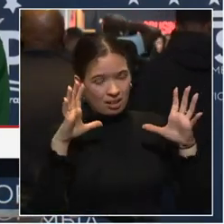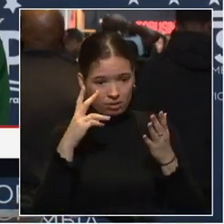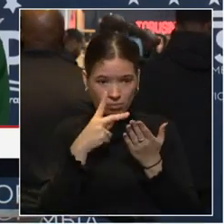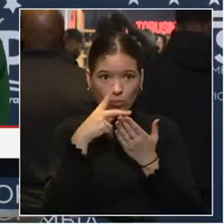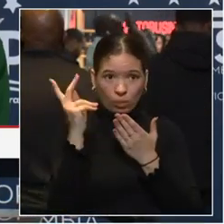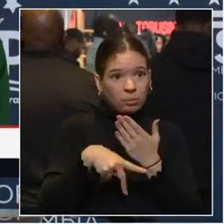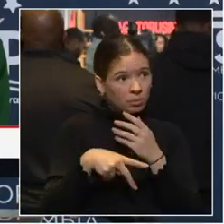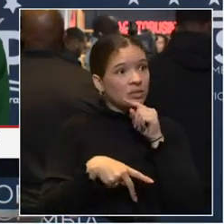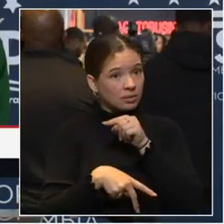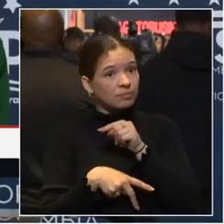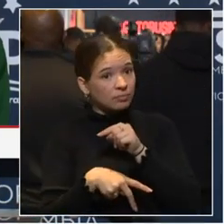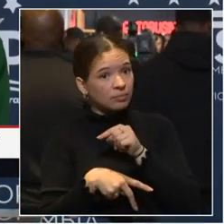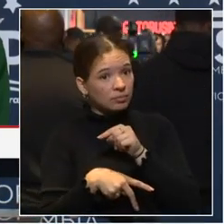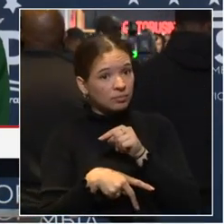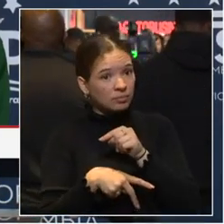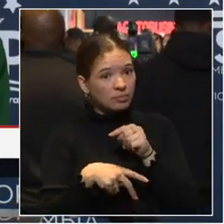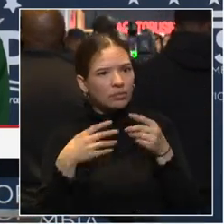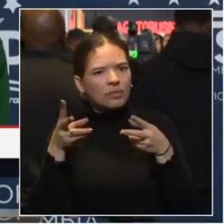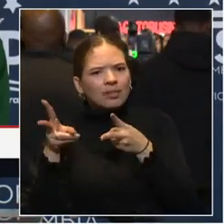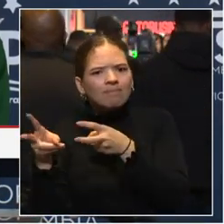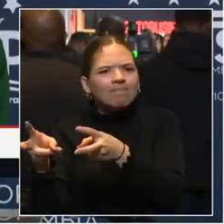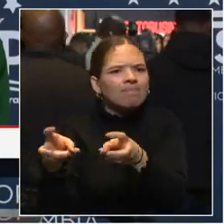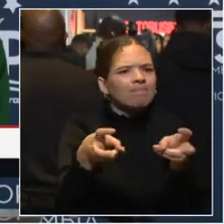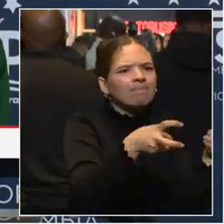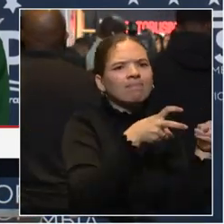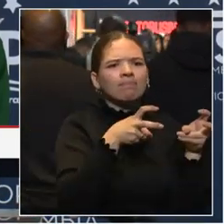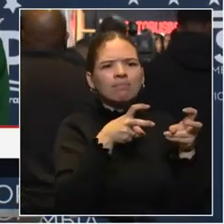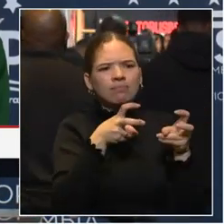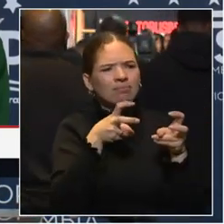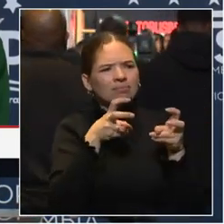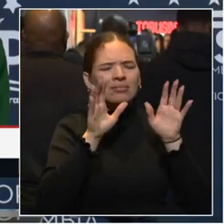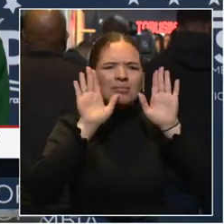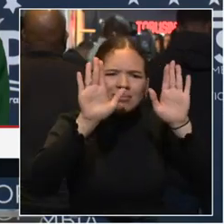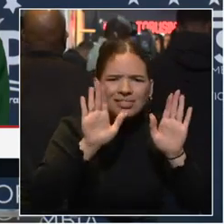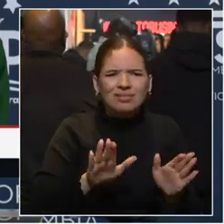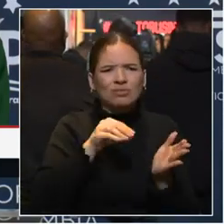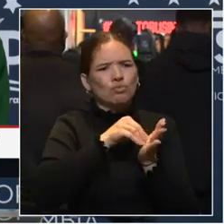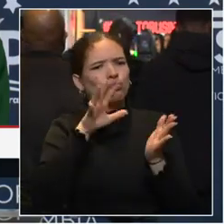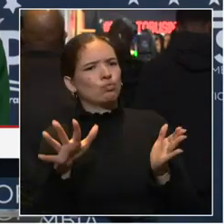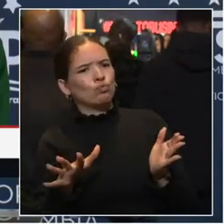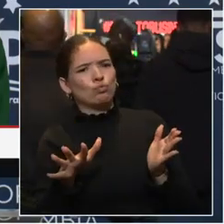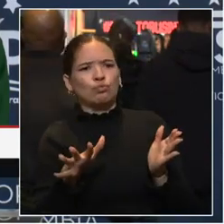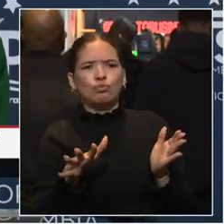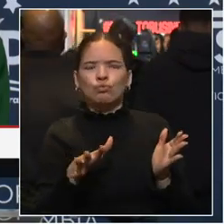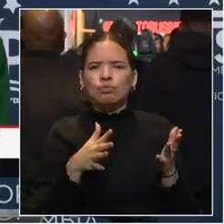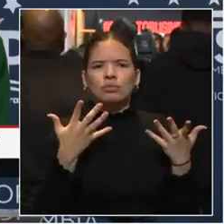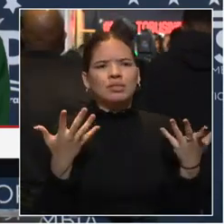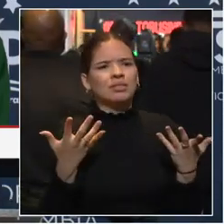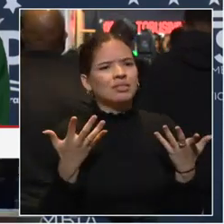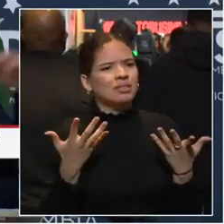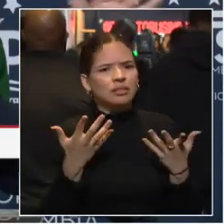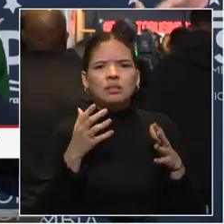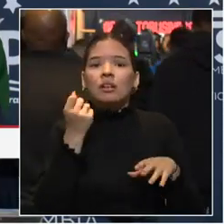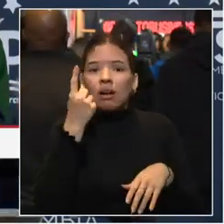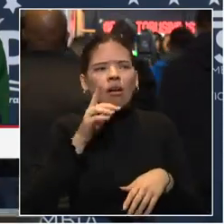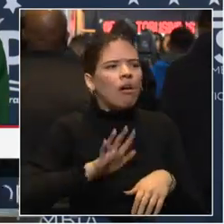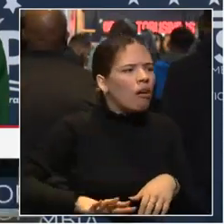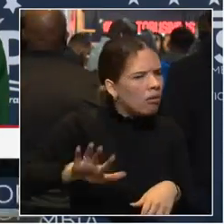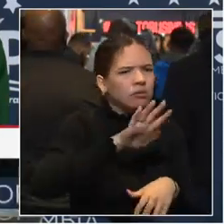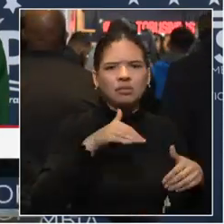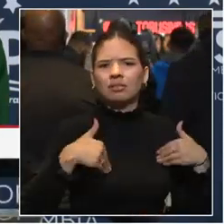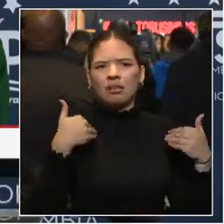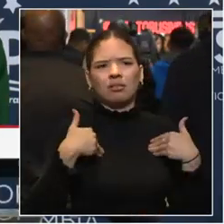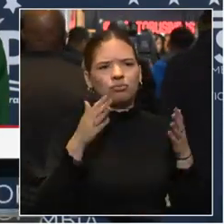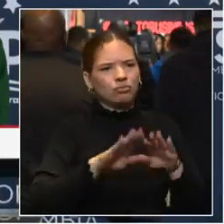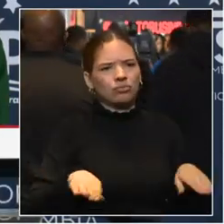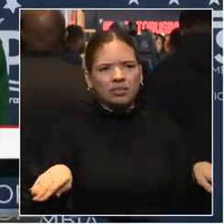that attracts the best of the best. And when I say that, I'm talking about all of our kids. And that we're going to meet the